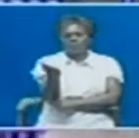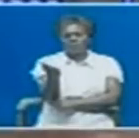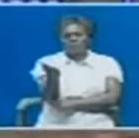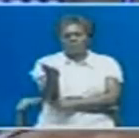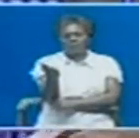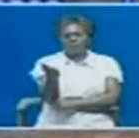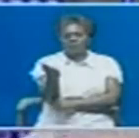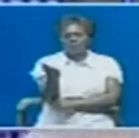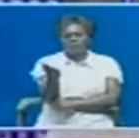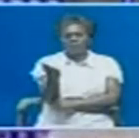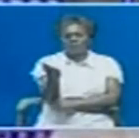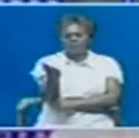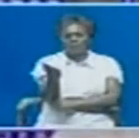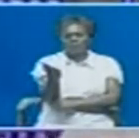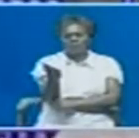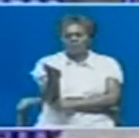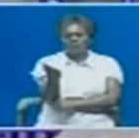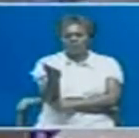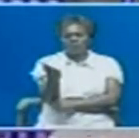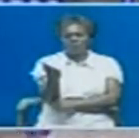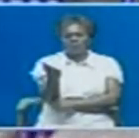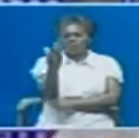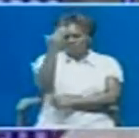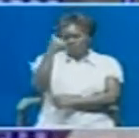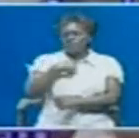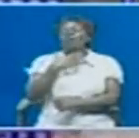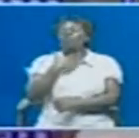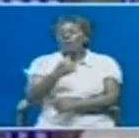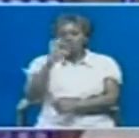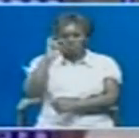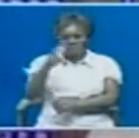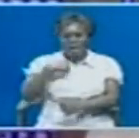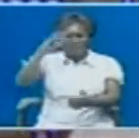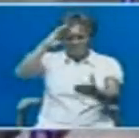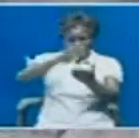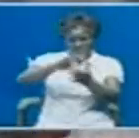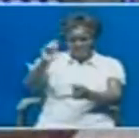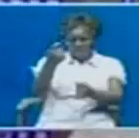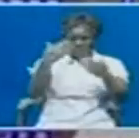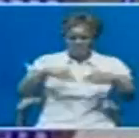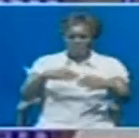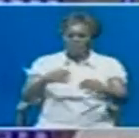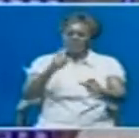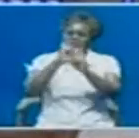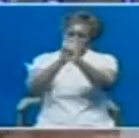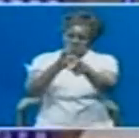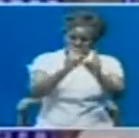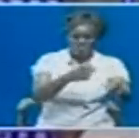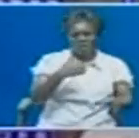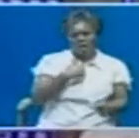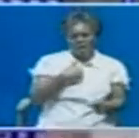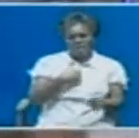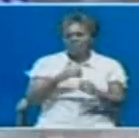is taking, you know, place, you know, and that's what I like to see. I believe us Kenyans are very talented people, we are